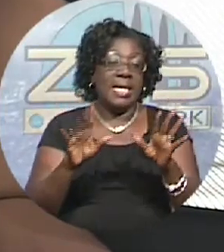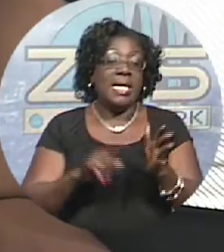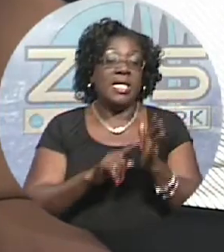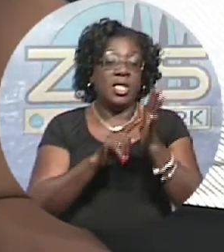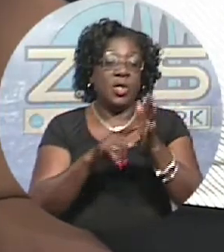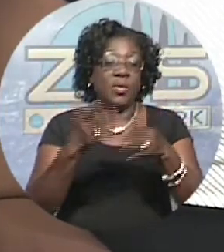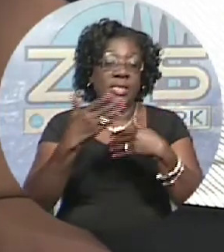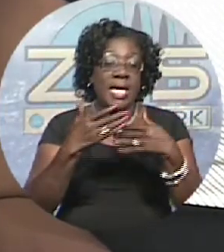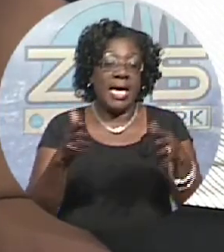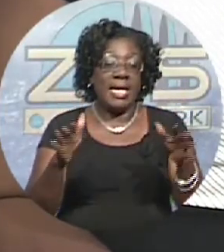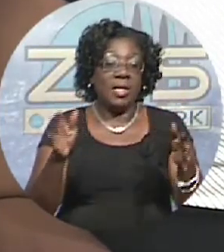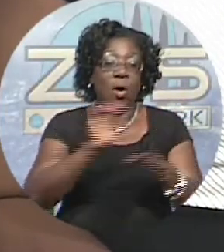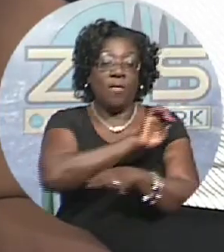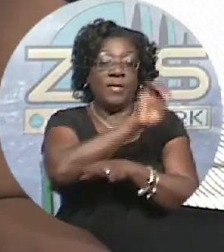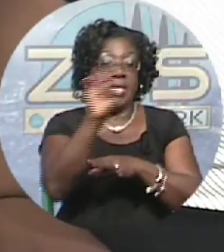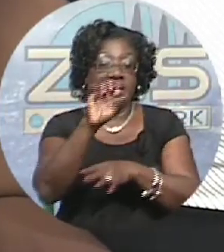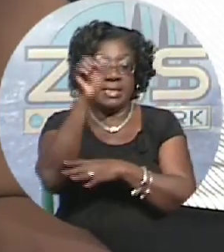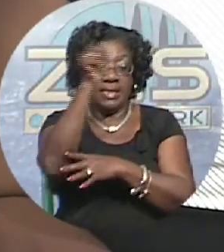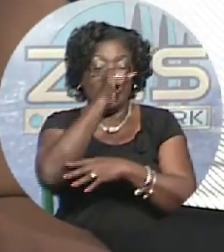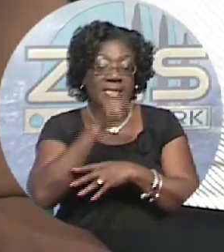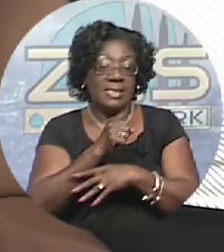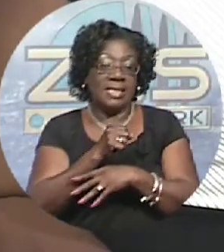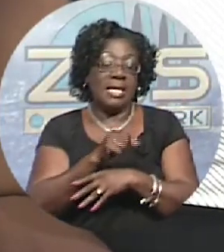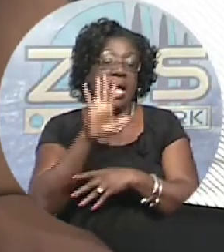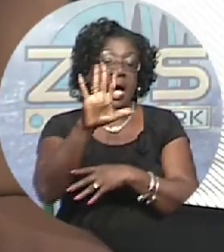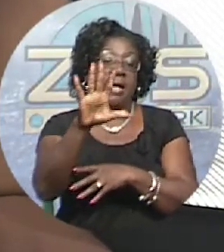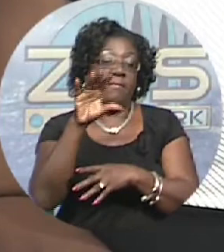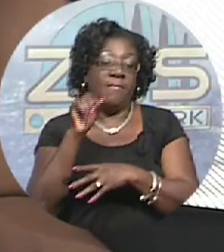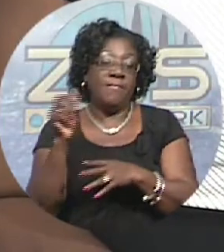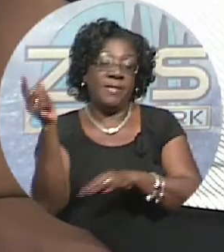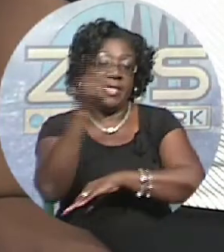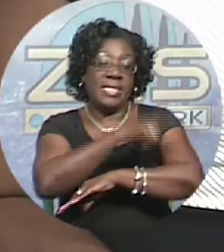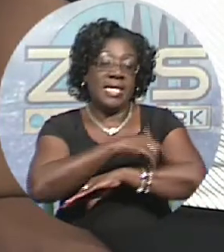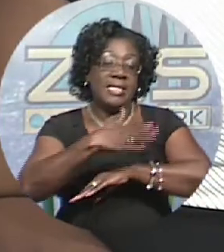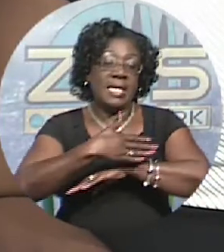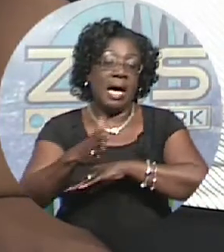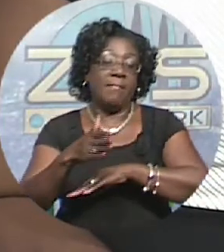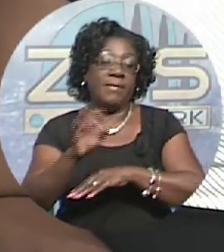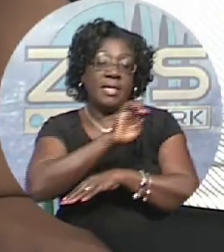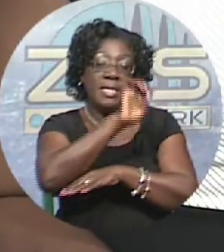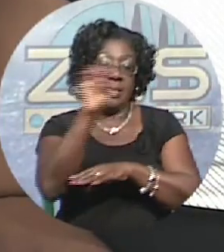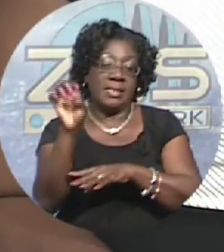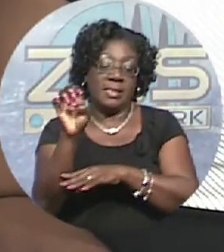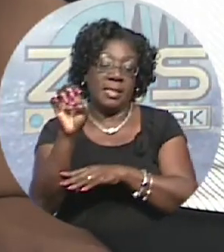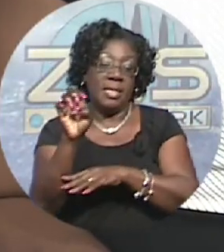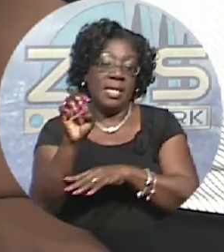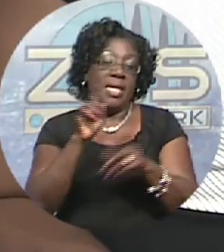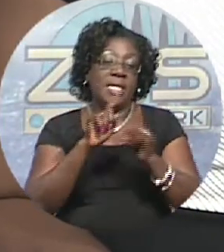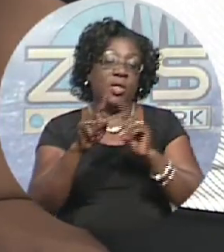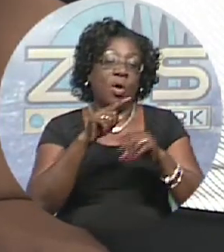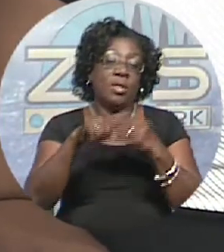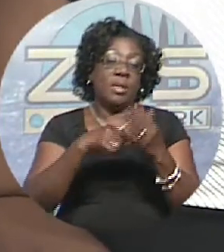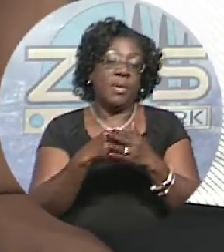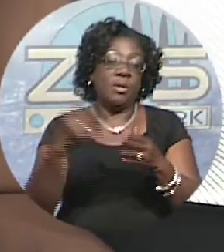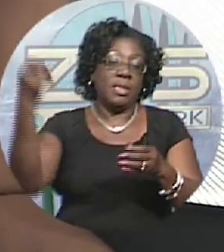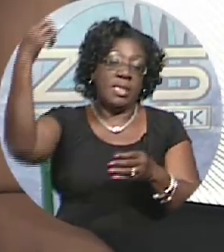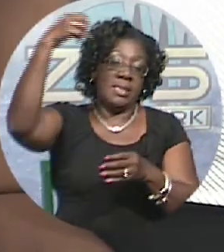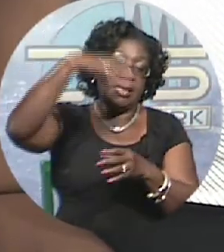Christian calendar and falls 50 days after Easter. Pentecost celebrates the descent of the Holy Spirit on the